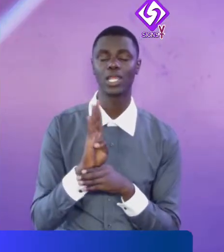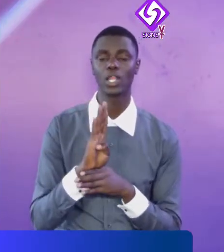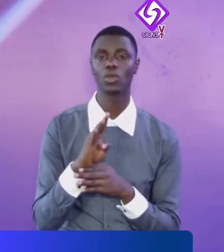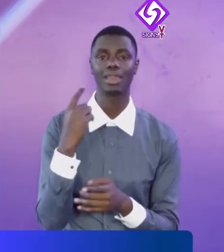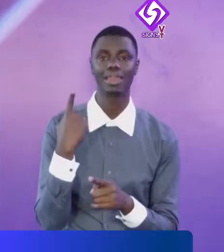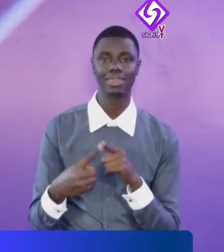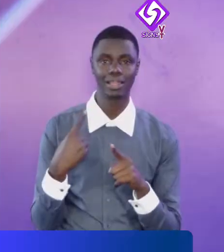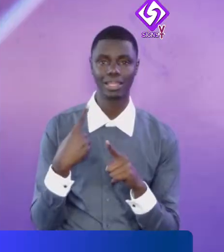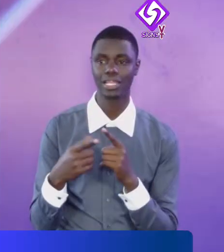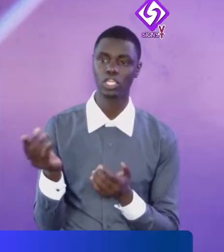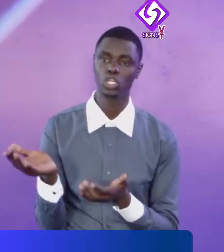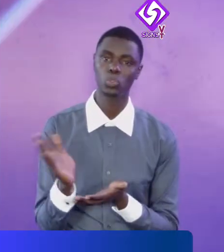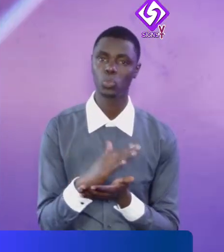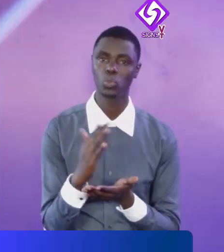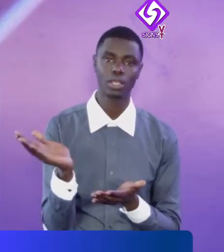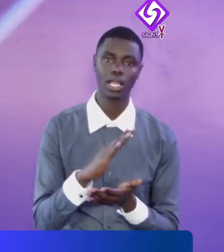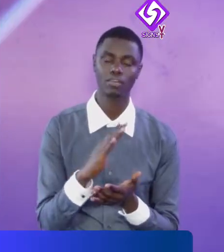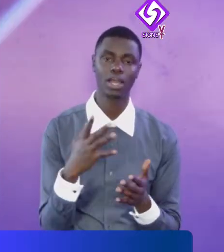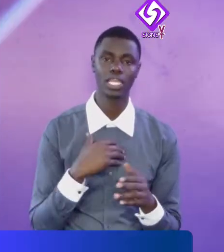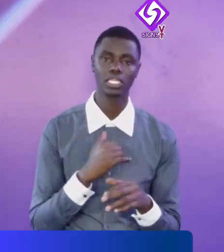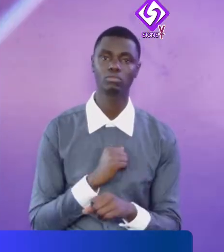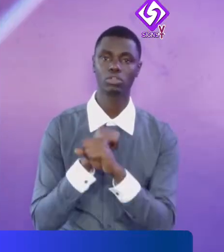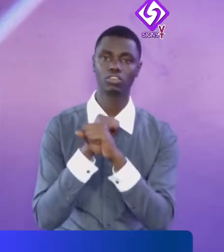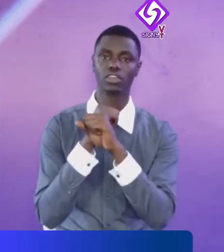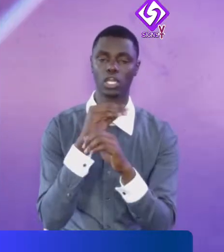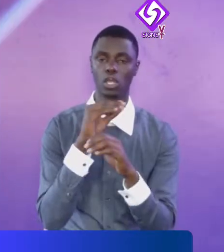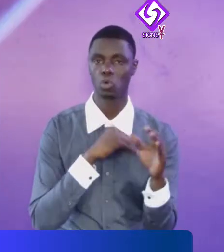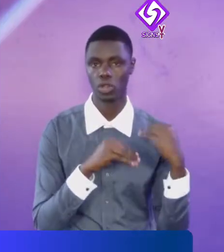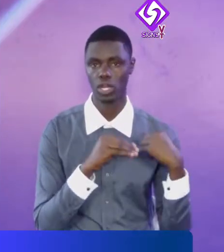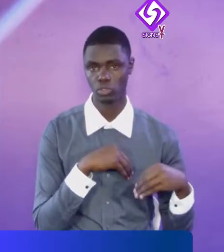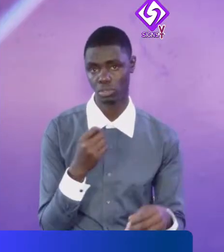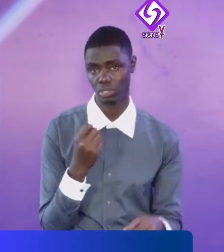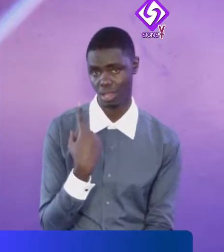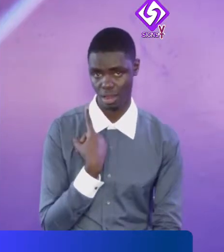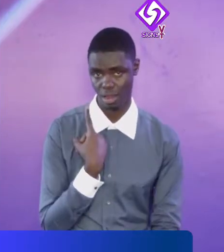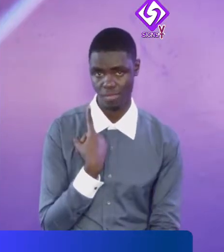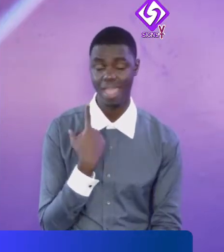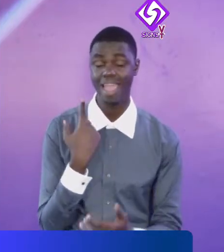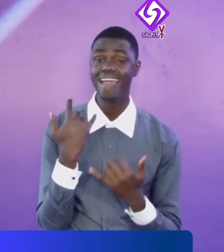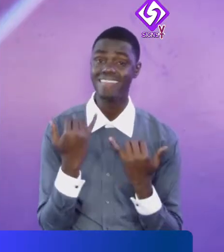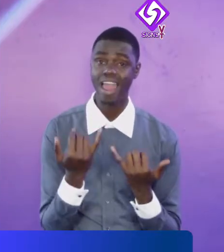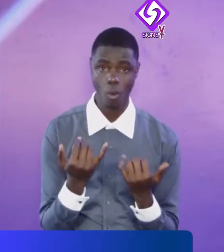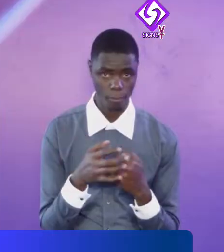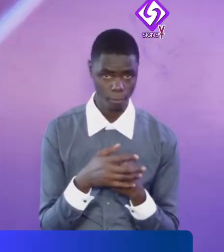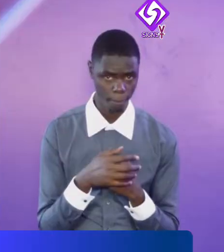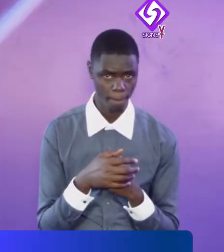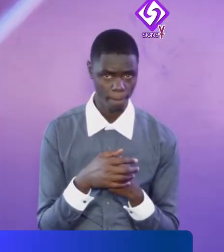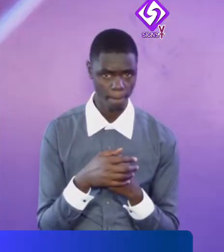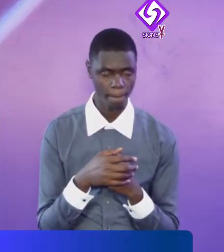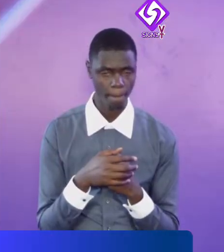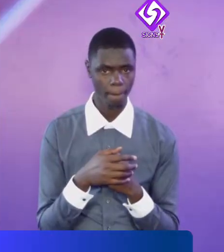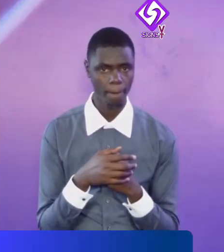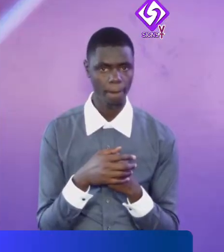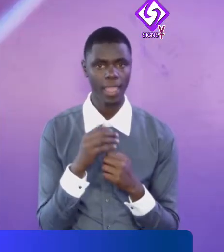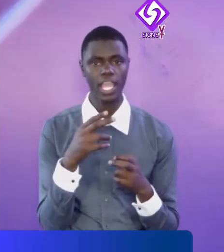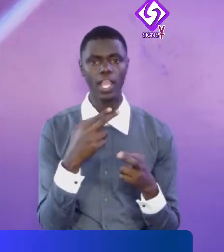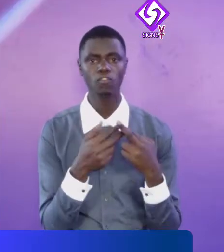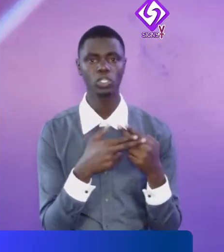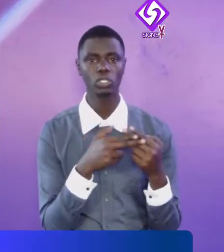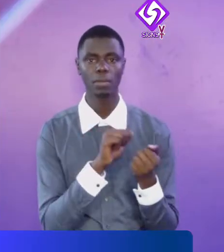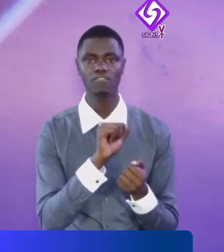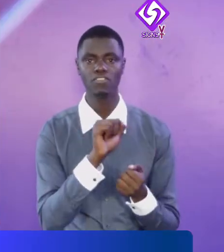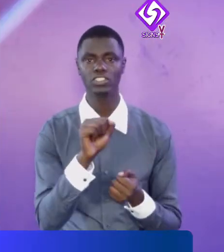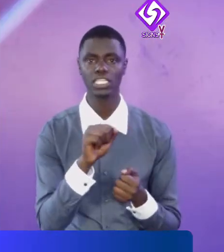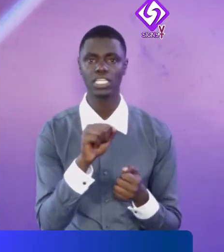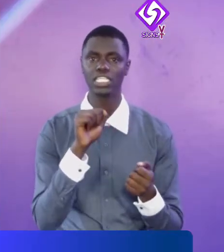to recover and prevent corruption. You get me? Now, that one, if you multiply by 15,